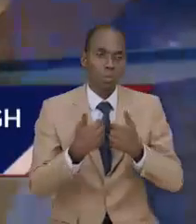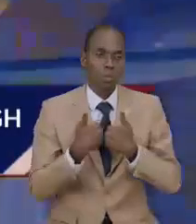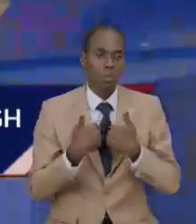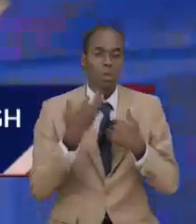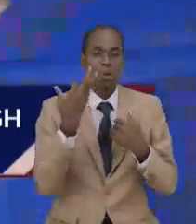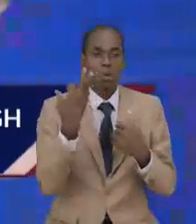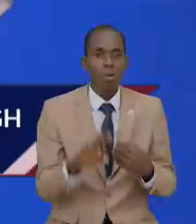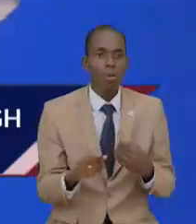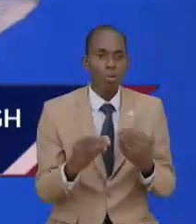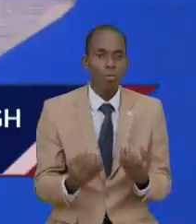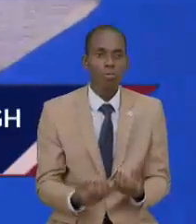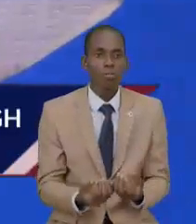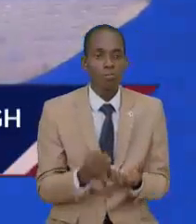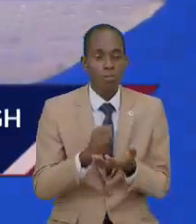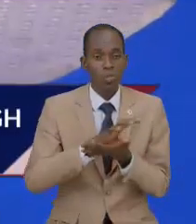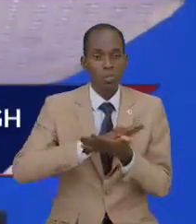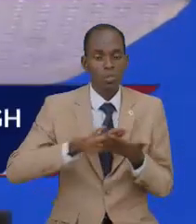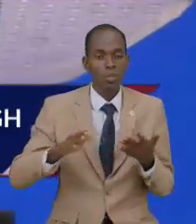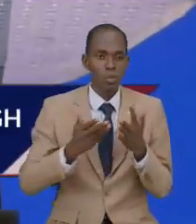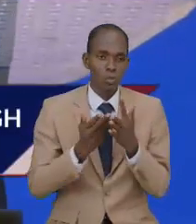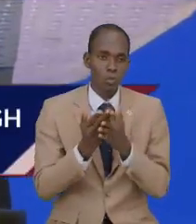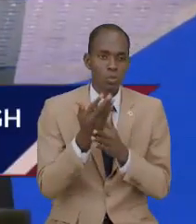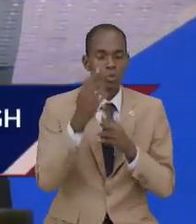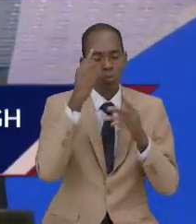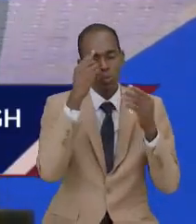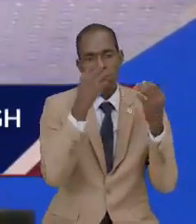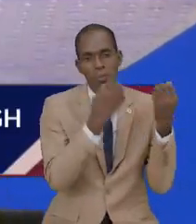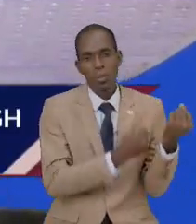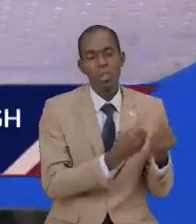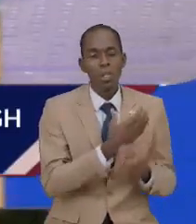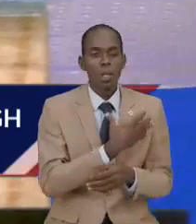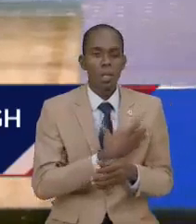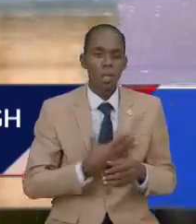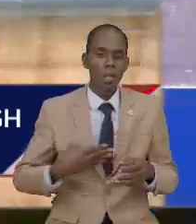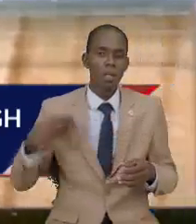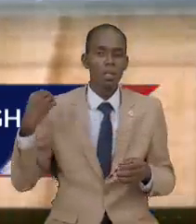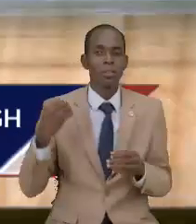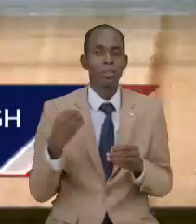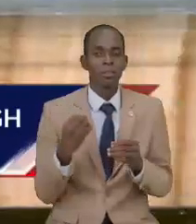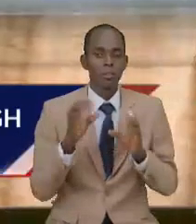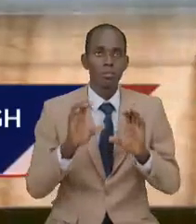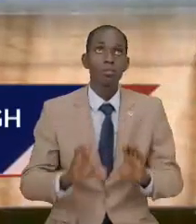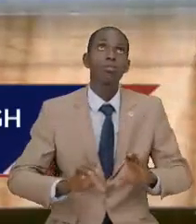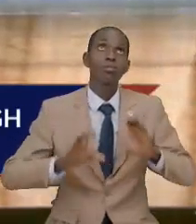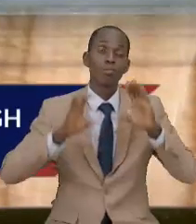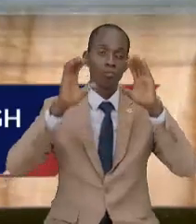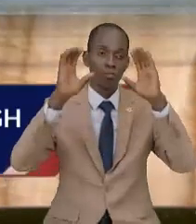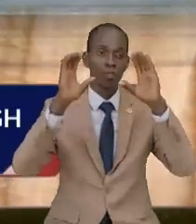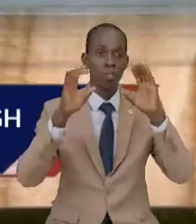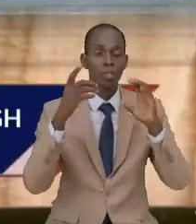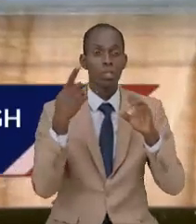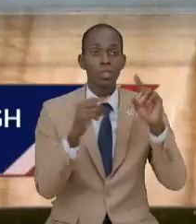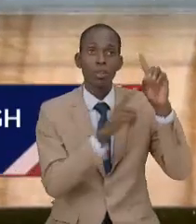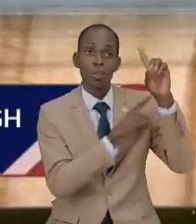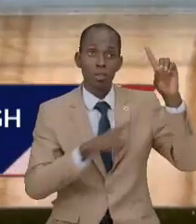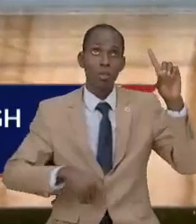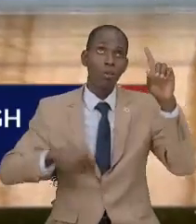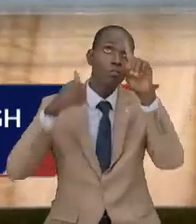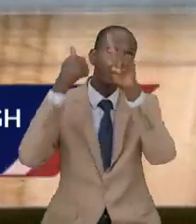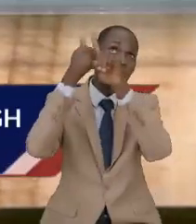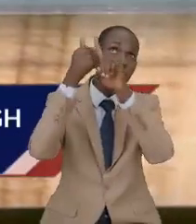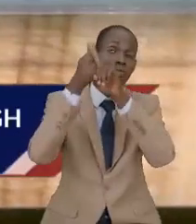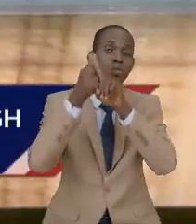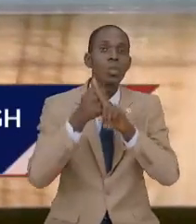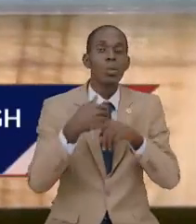of sanctification through faith and consecration. The Lord himself